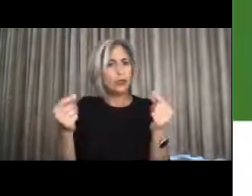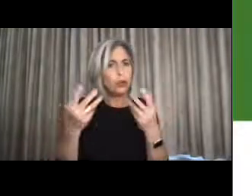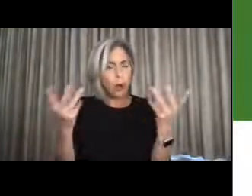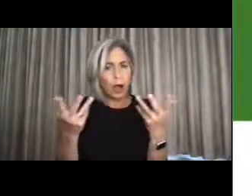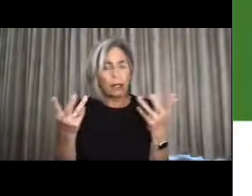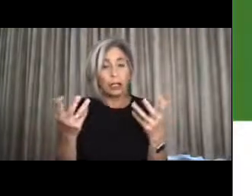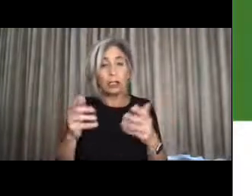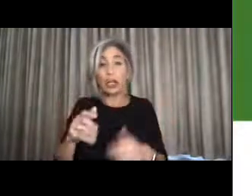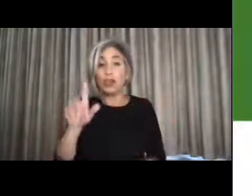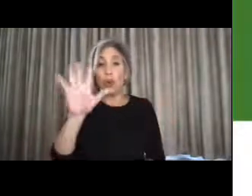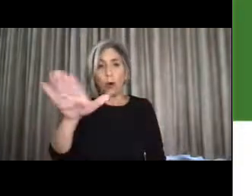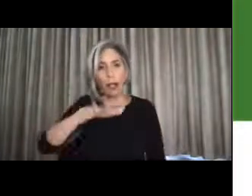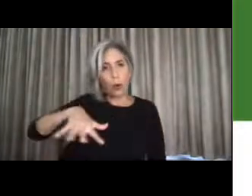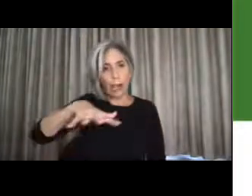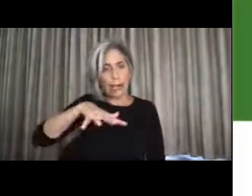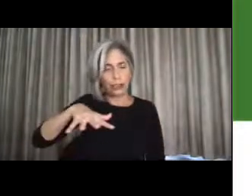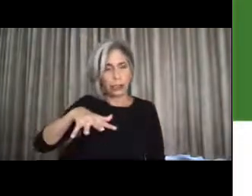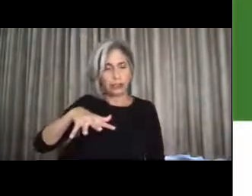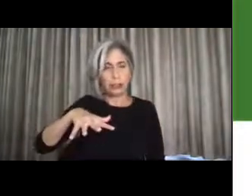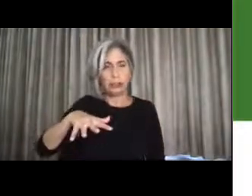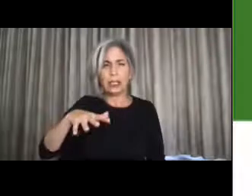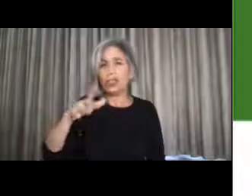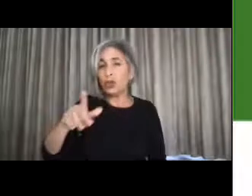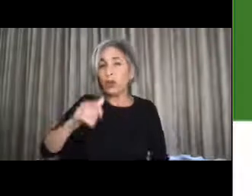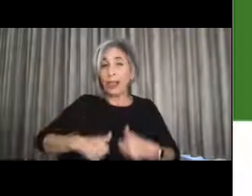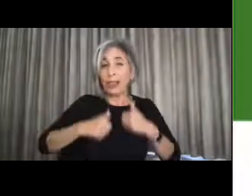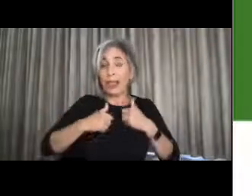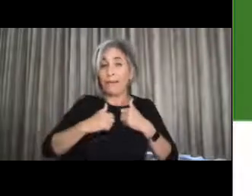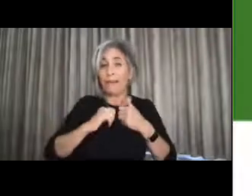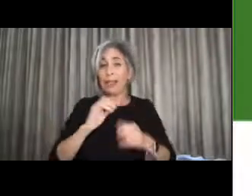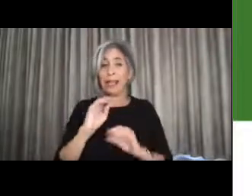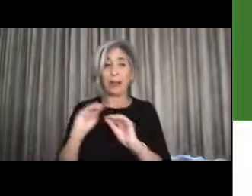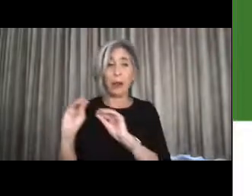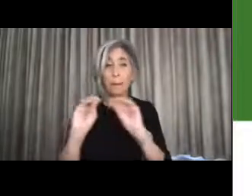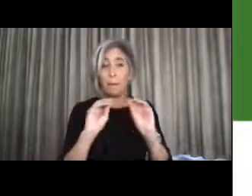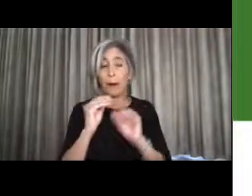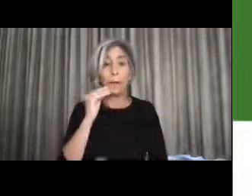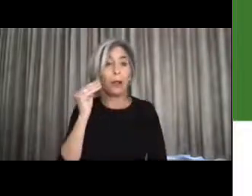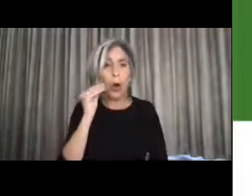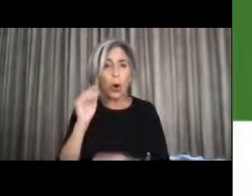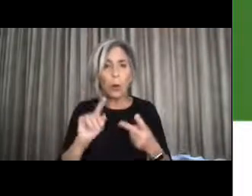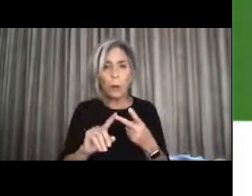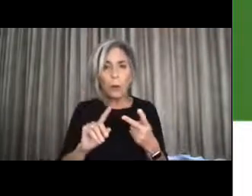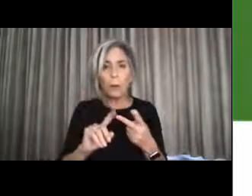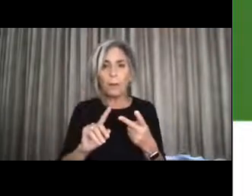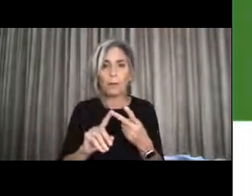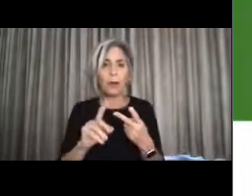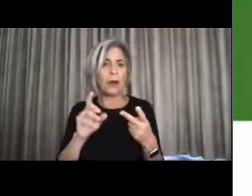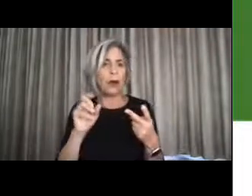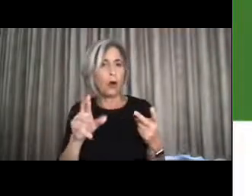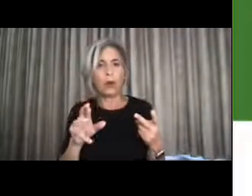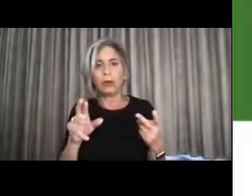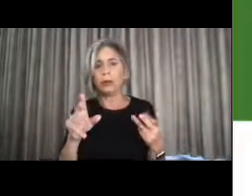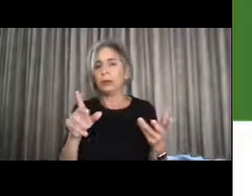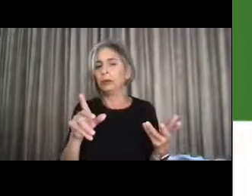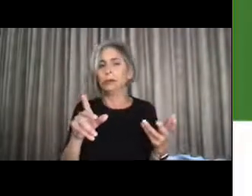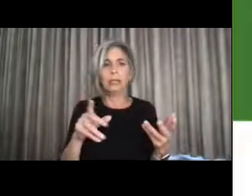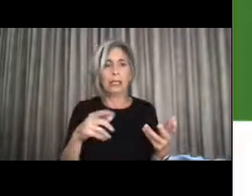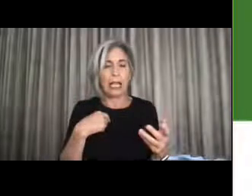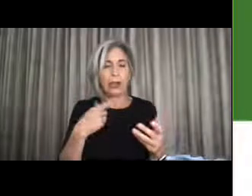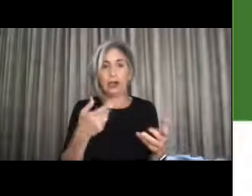home, evacuation zones? And you can also utilize our city's website to find